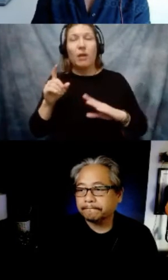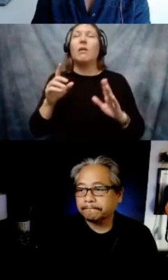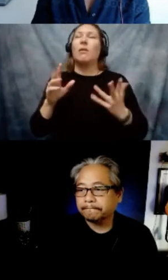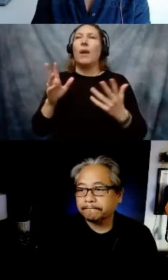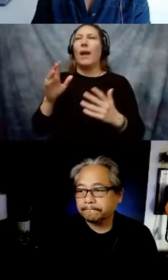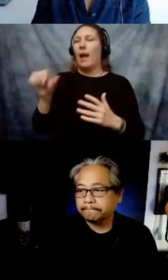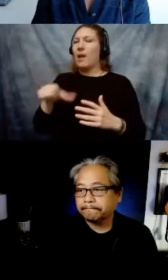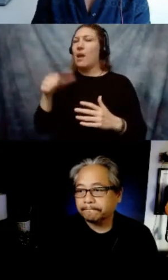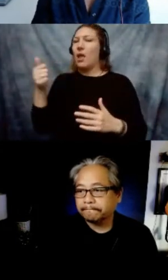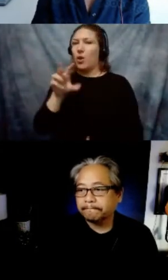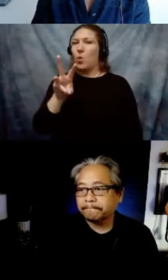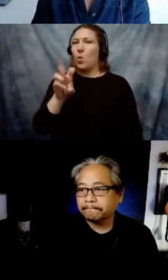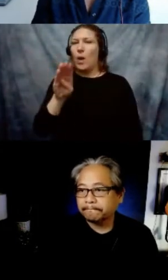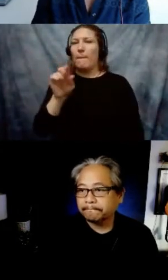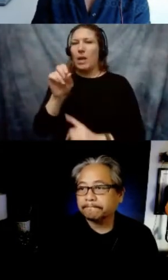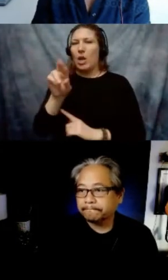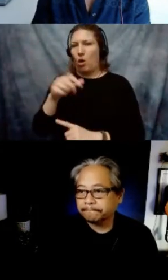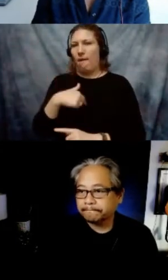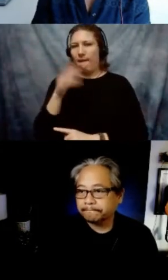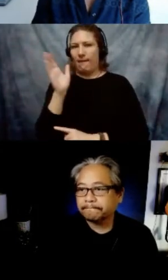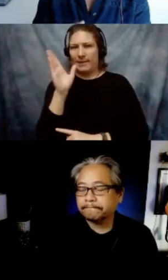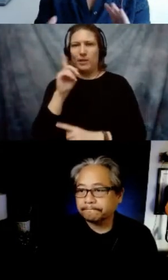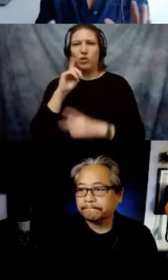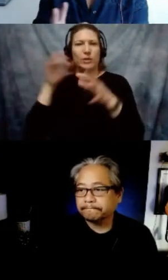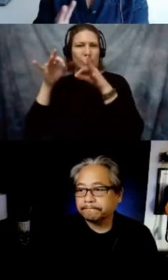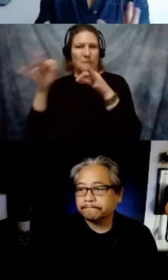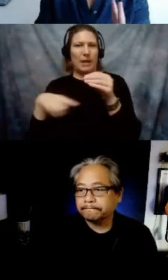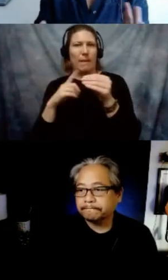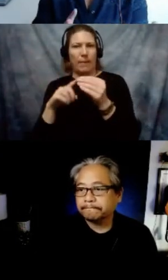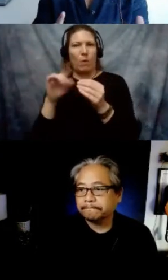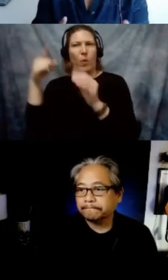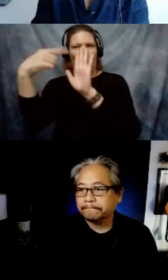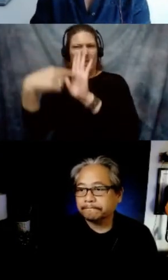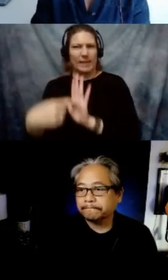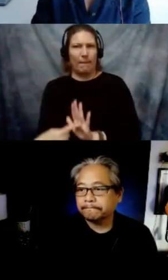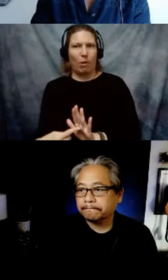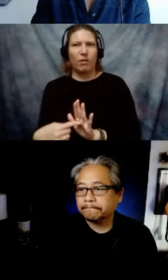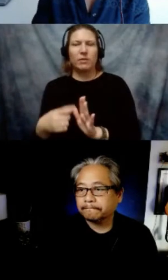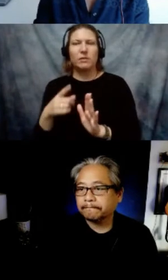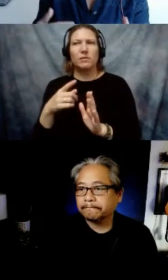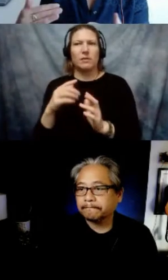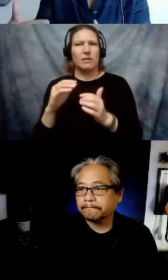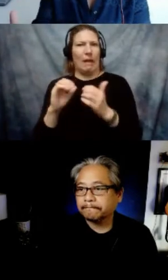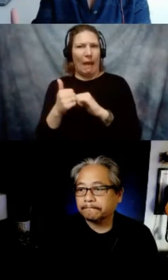examples of it in action and how it started off in an inaccessible format and became